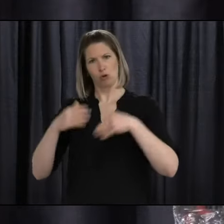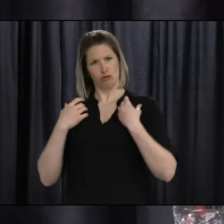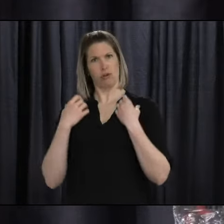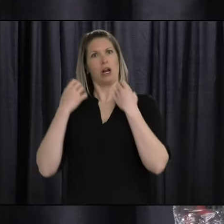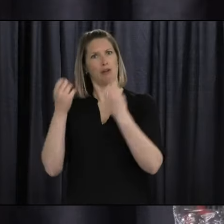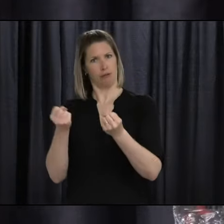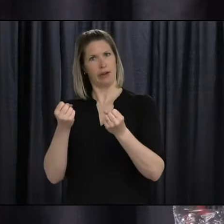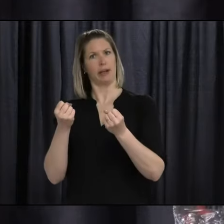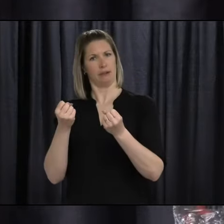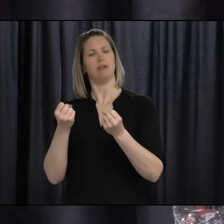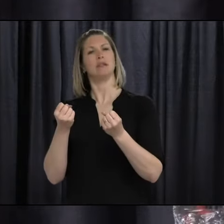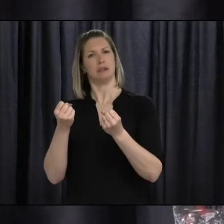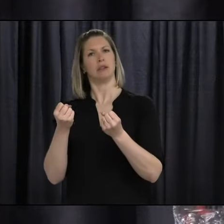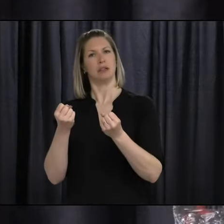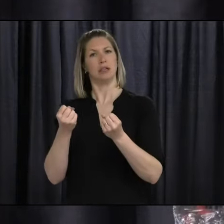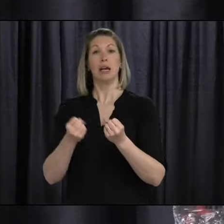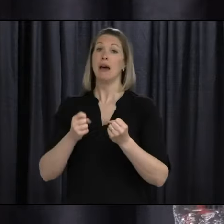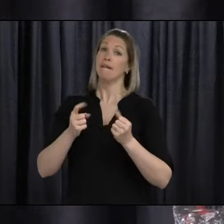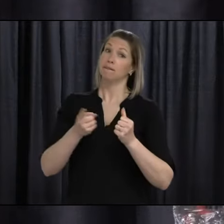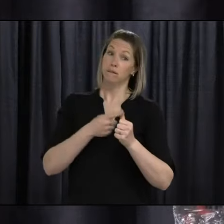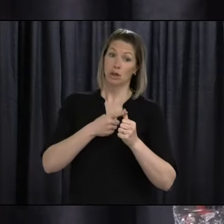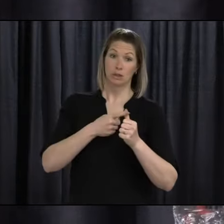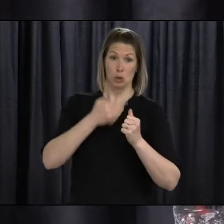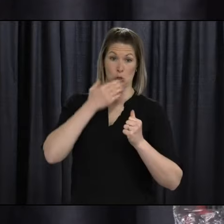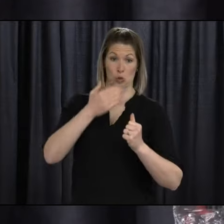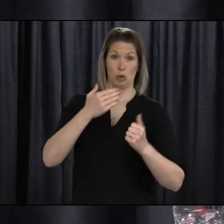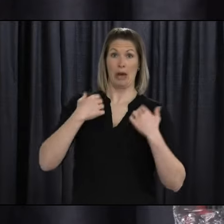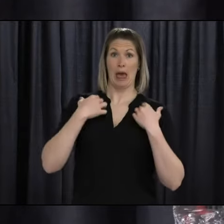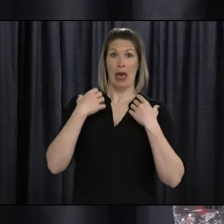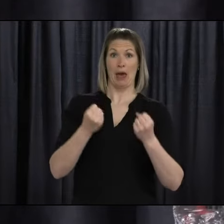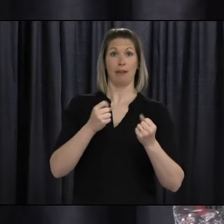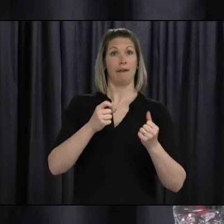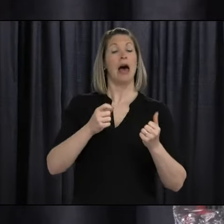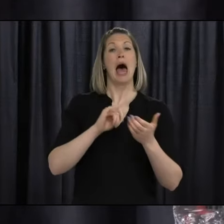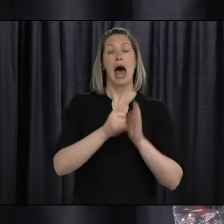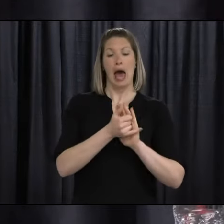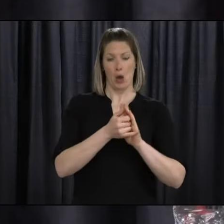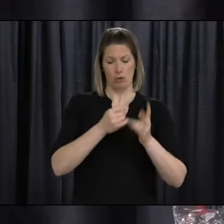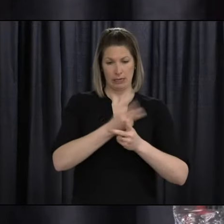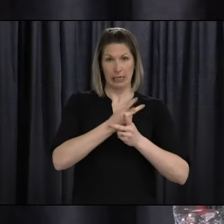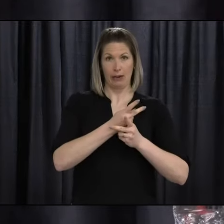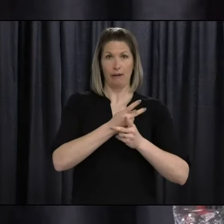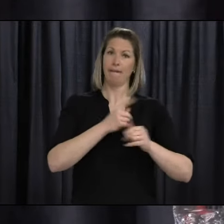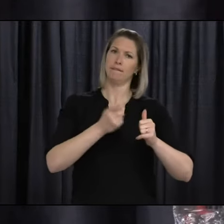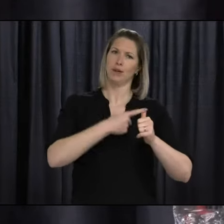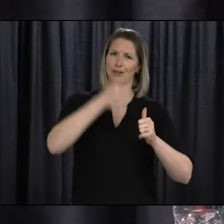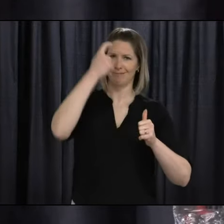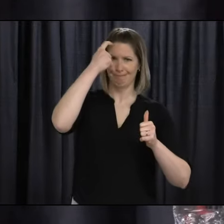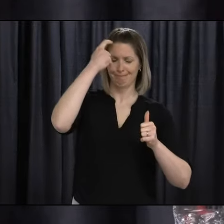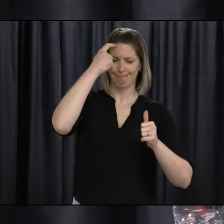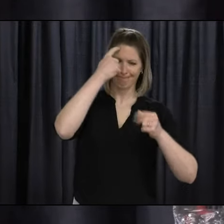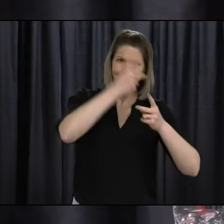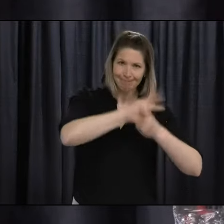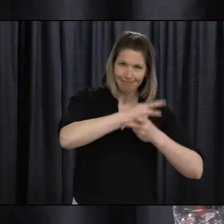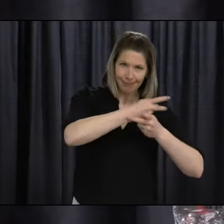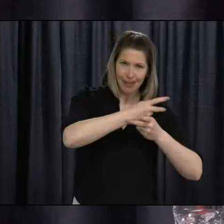true health without good mental health. Mental health and addiction spending across